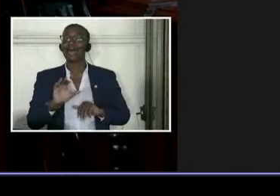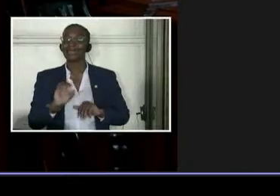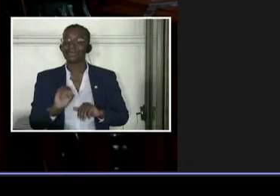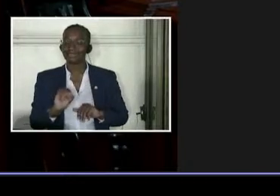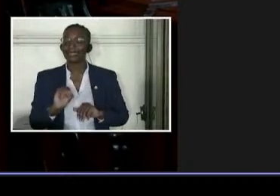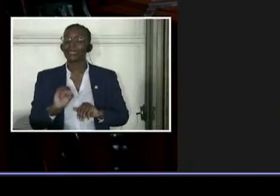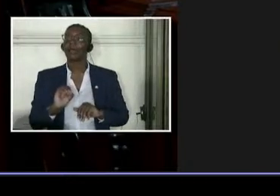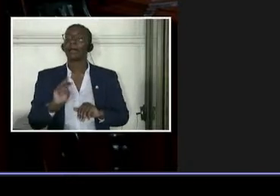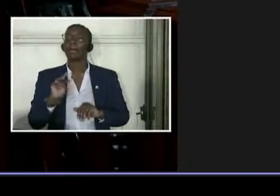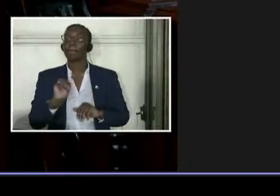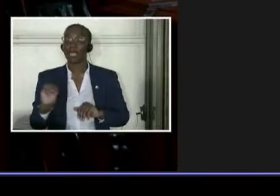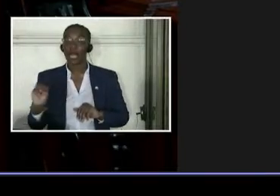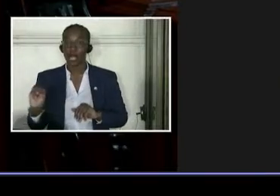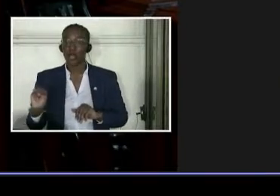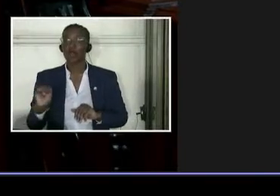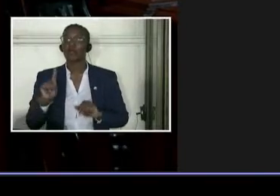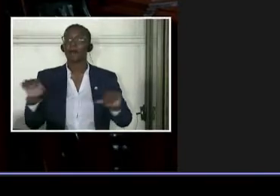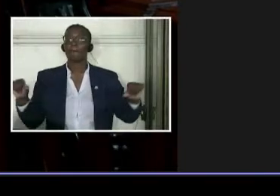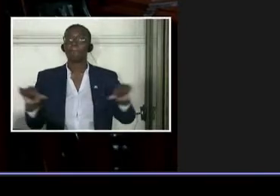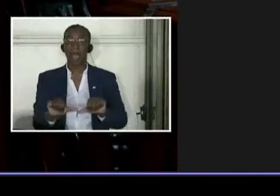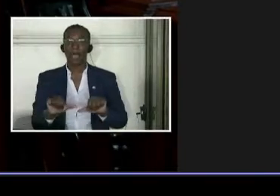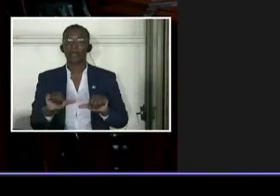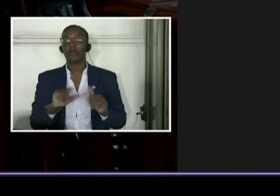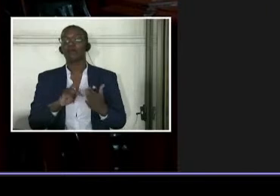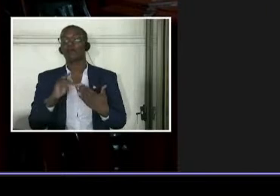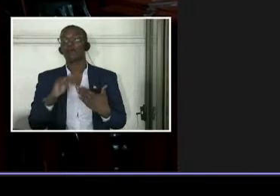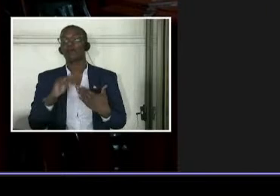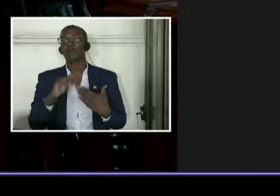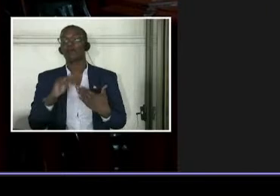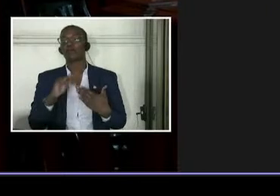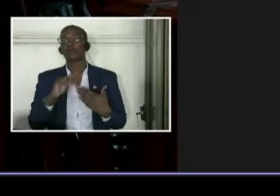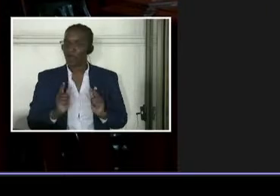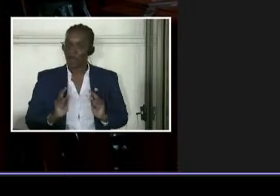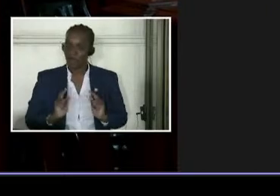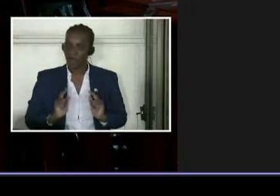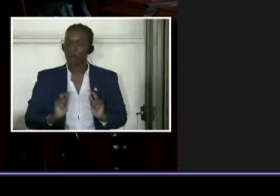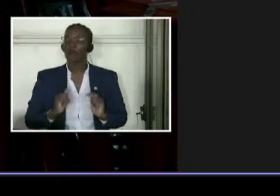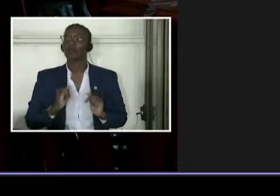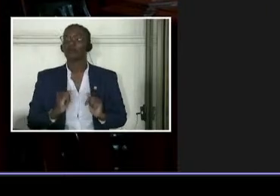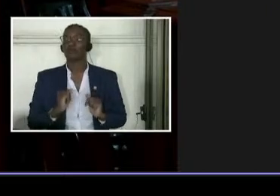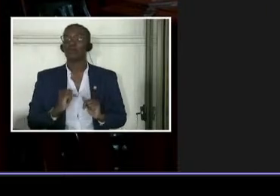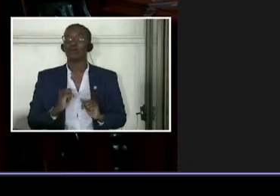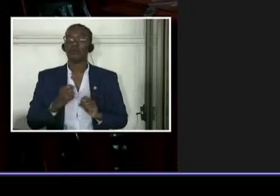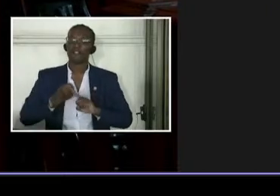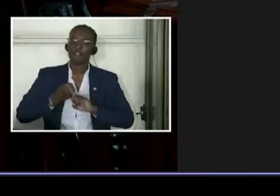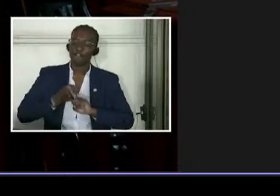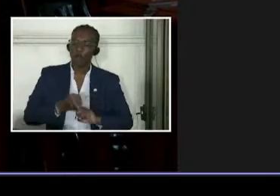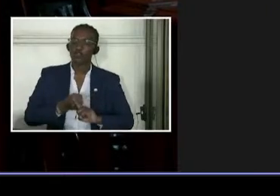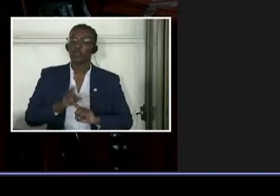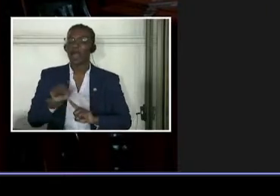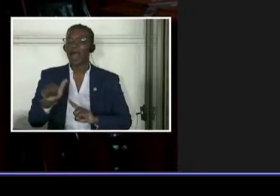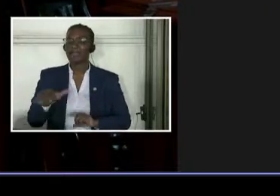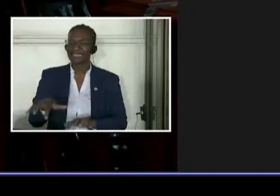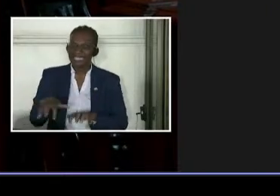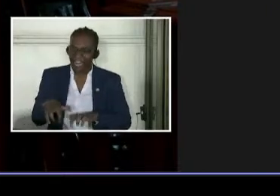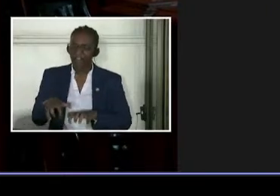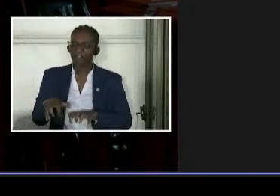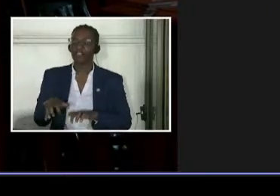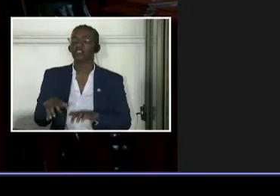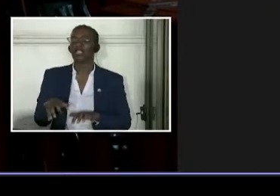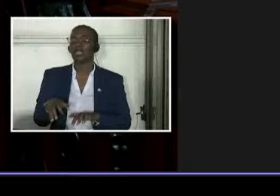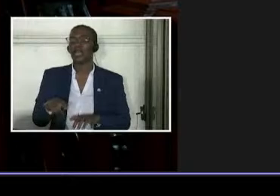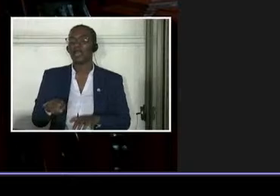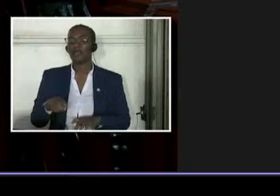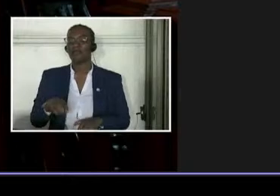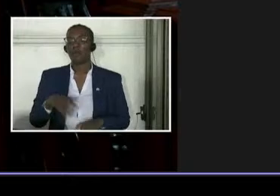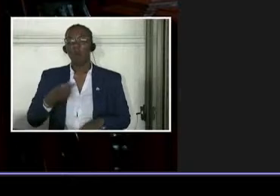Ndumo CRU project is back on track, will not allow or be held in ransom by unauthorized, selfish and greedy groups who